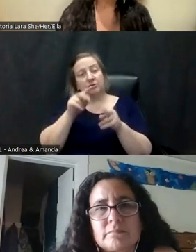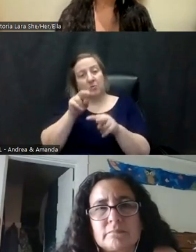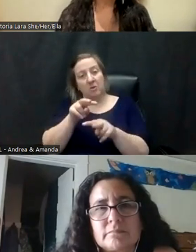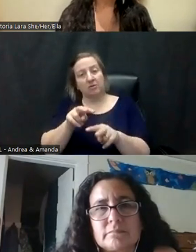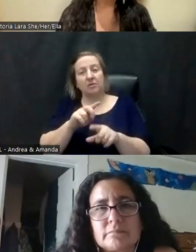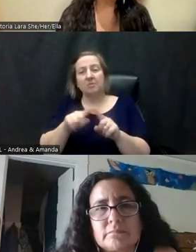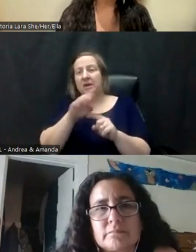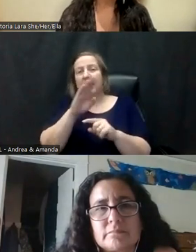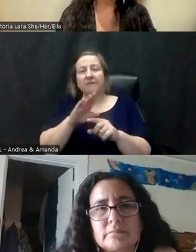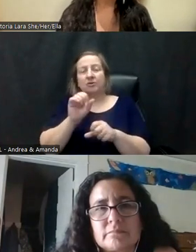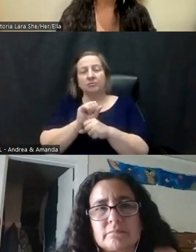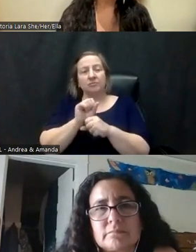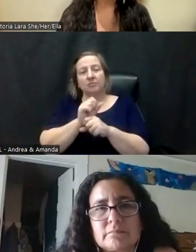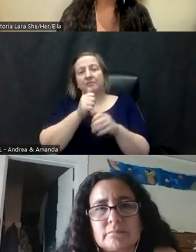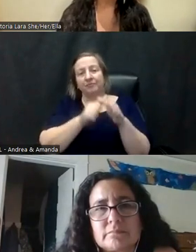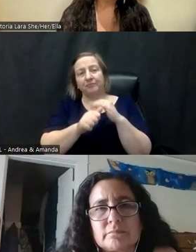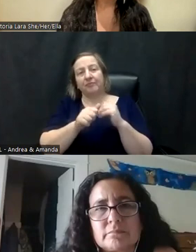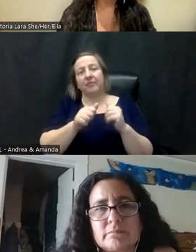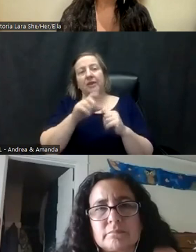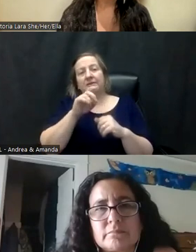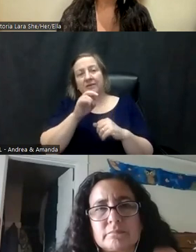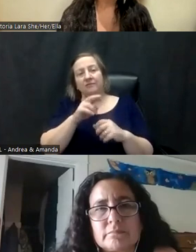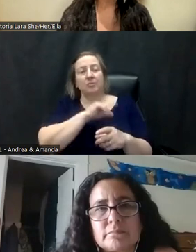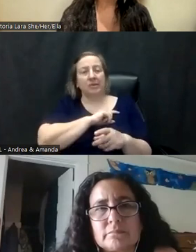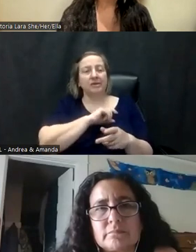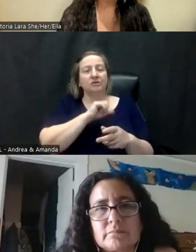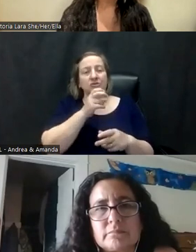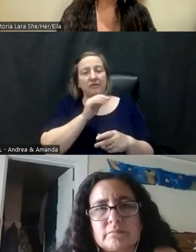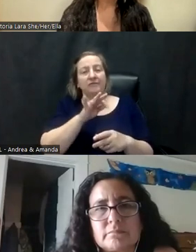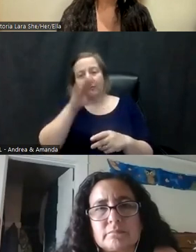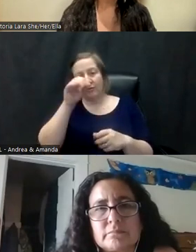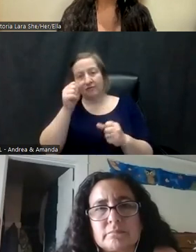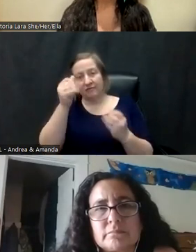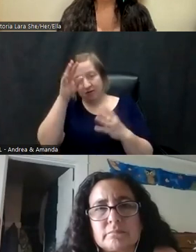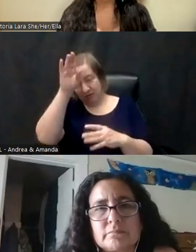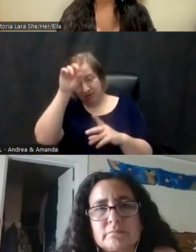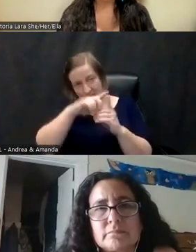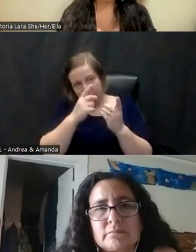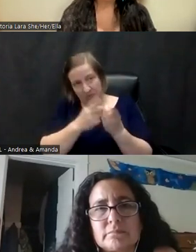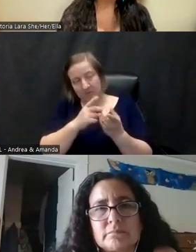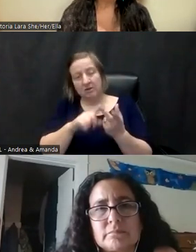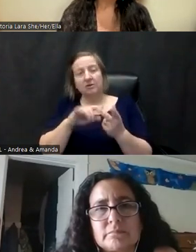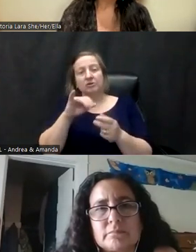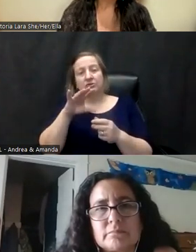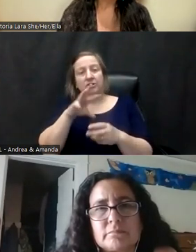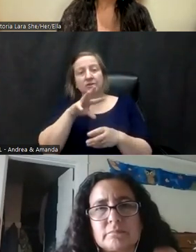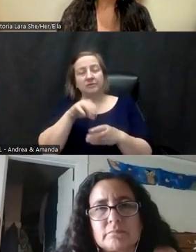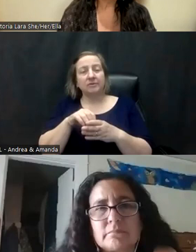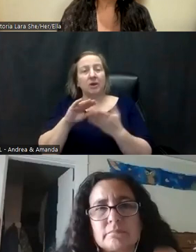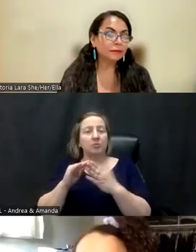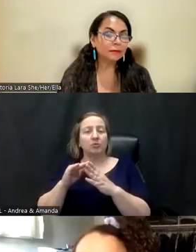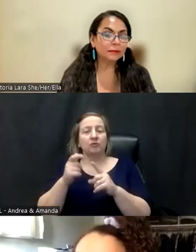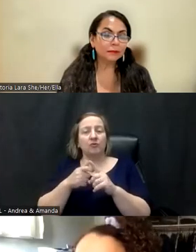never been employed by the Denver Police Sheriff or Fire Department, and a justice system involved community member selected by